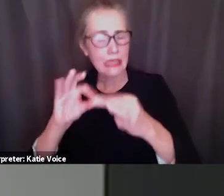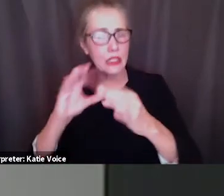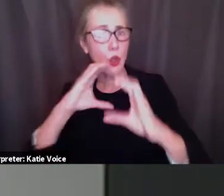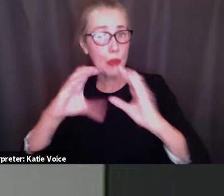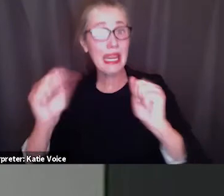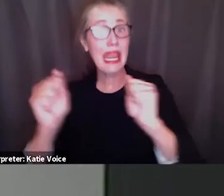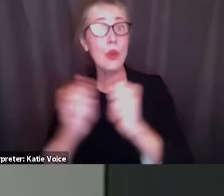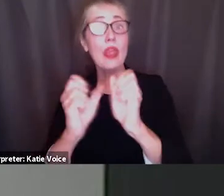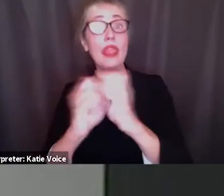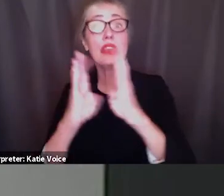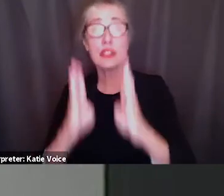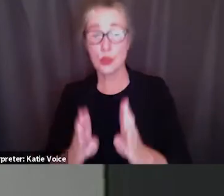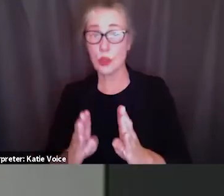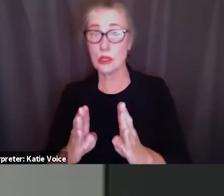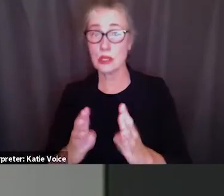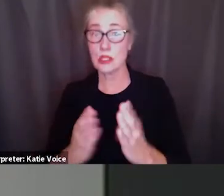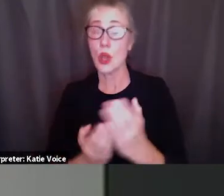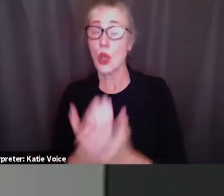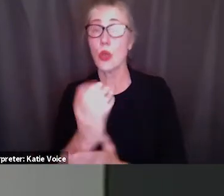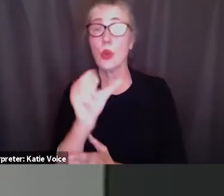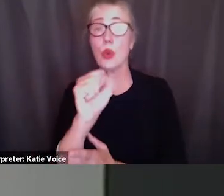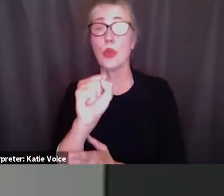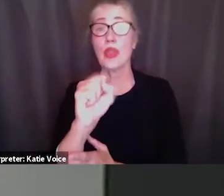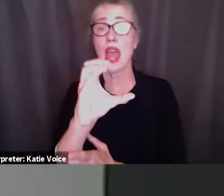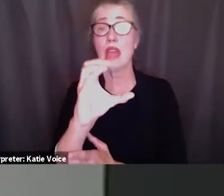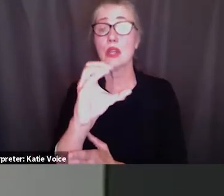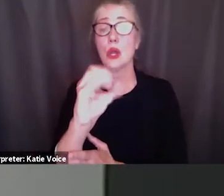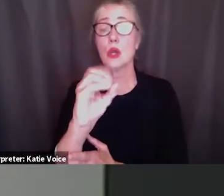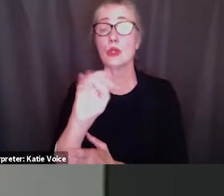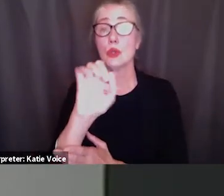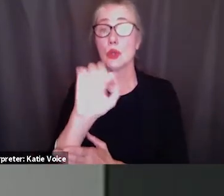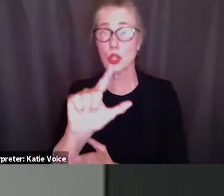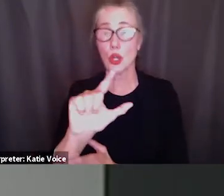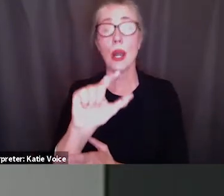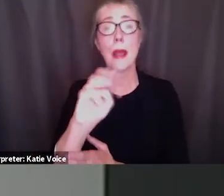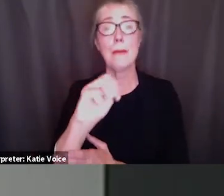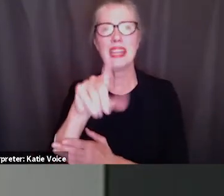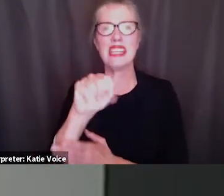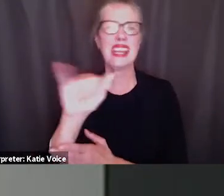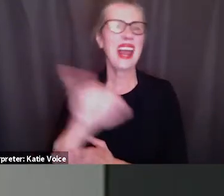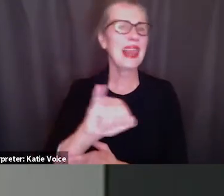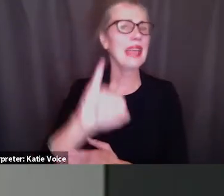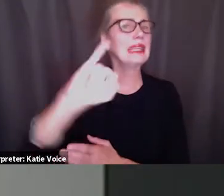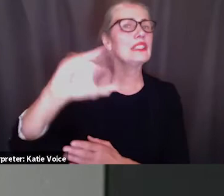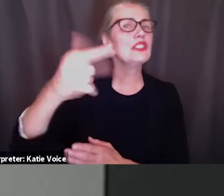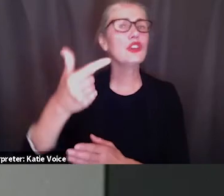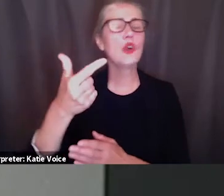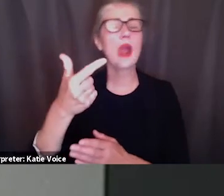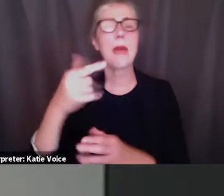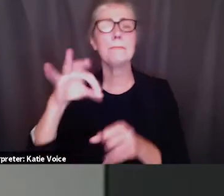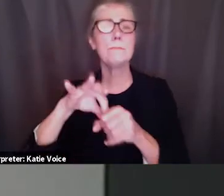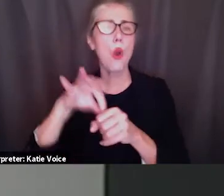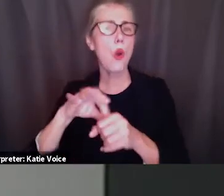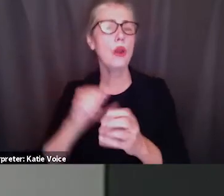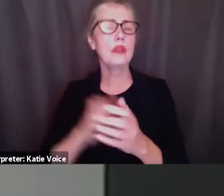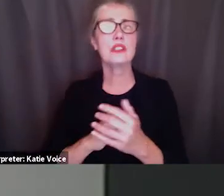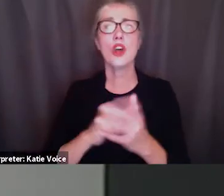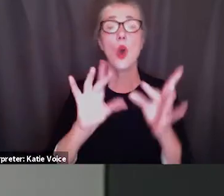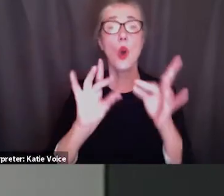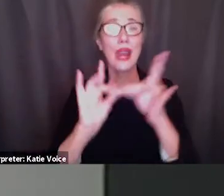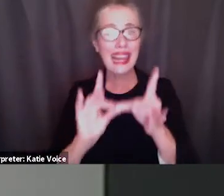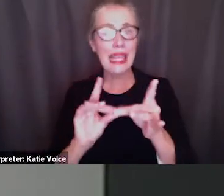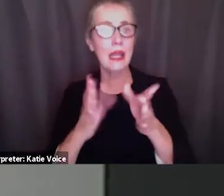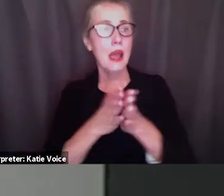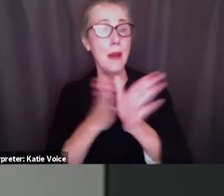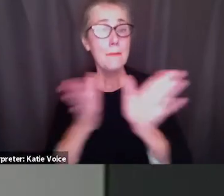way to connect and get them engaged. So I could do Instagram polls or link like the